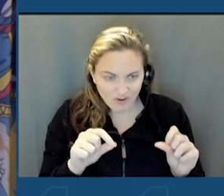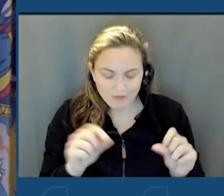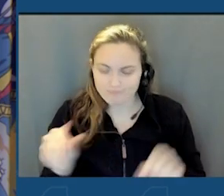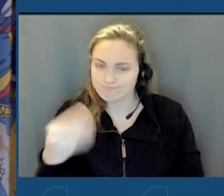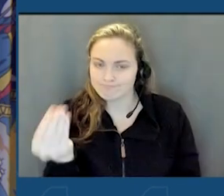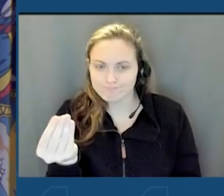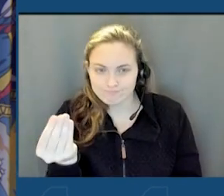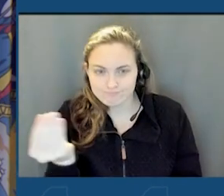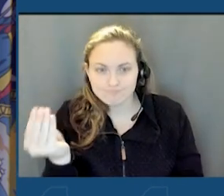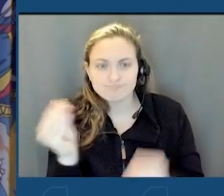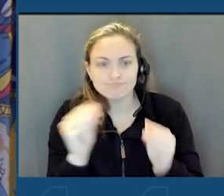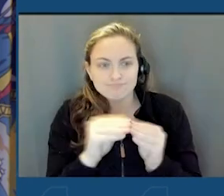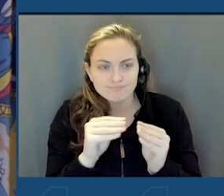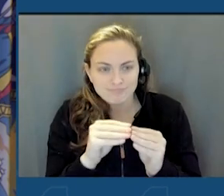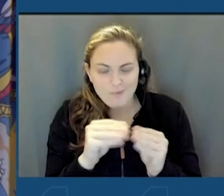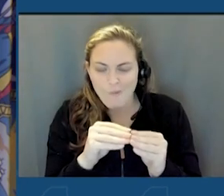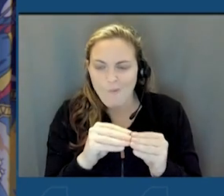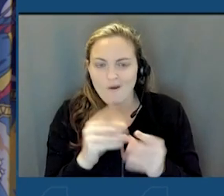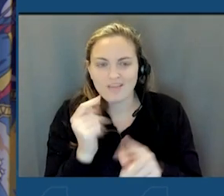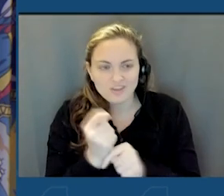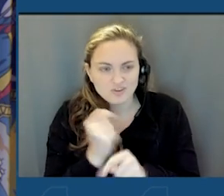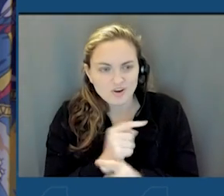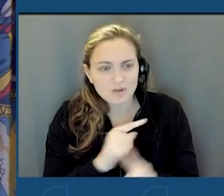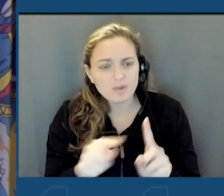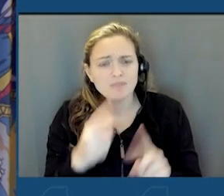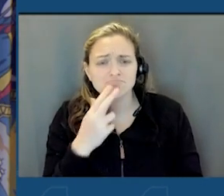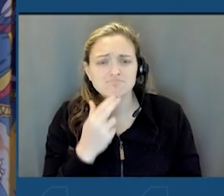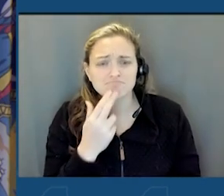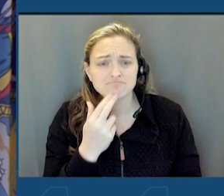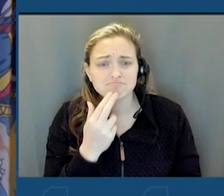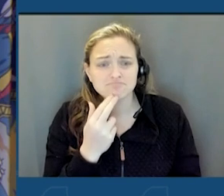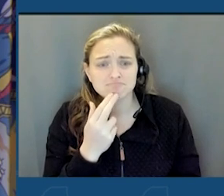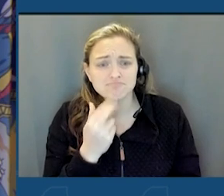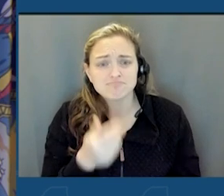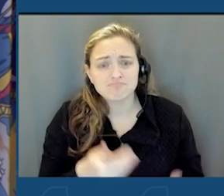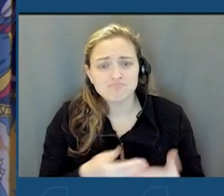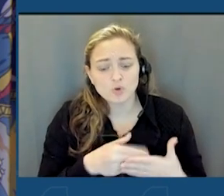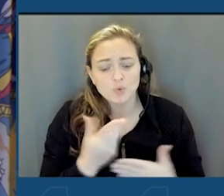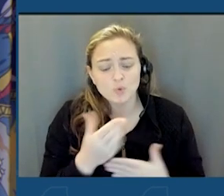more in the truck, but I thought this was adorable for my new grandbaby. So.